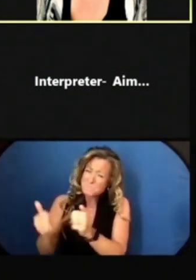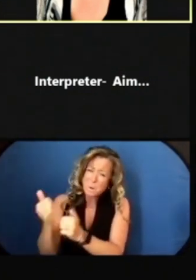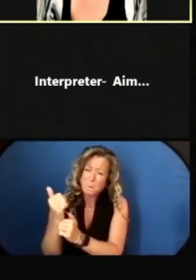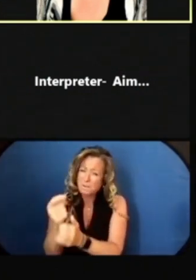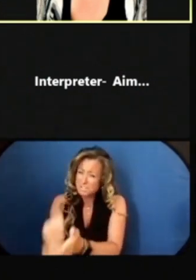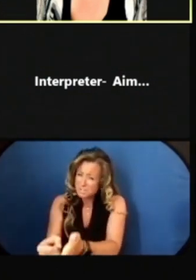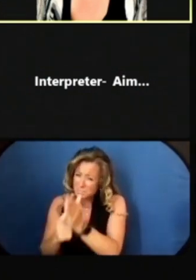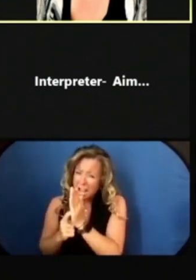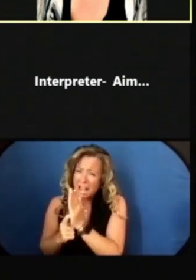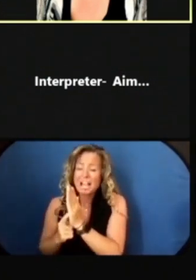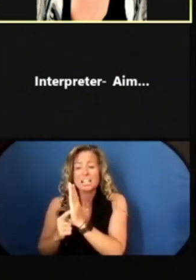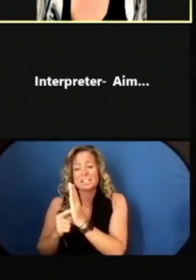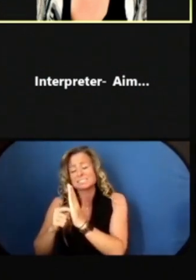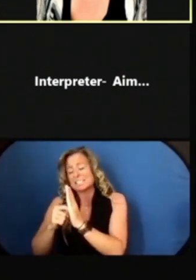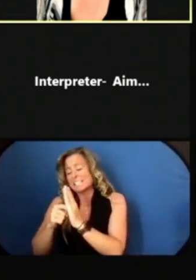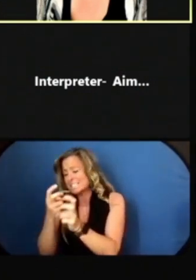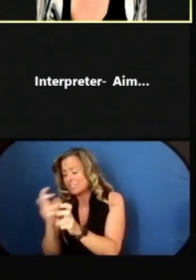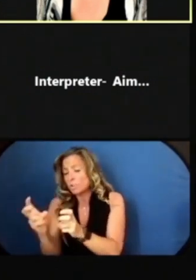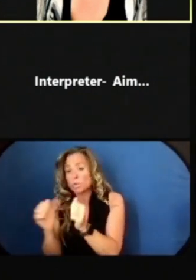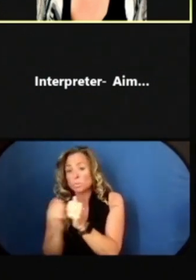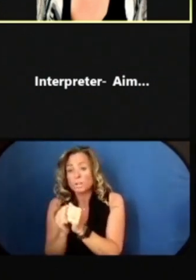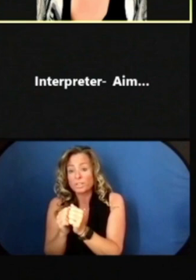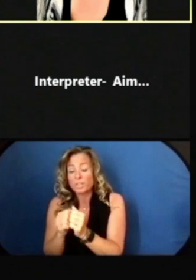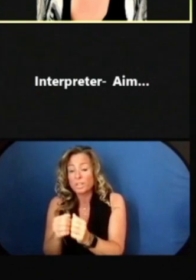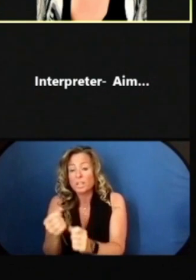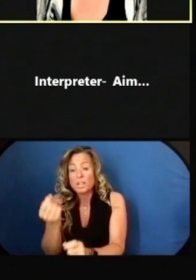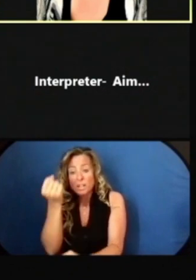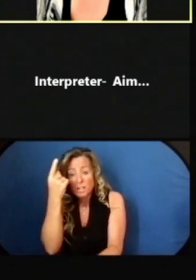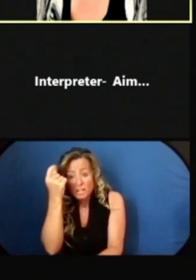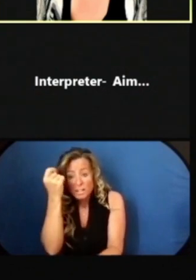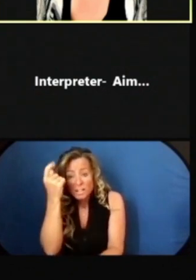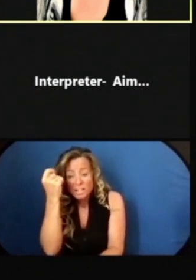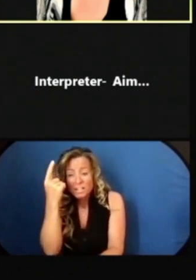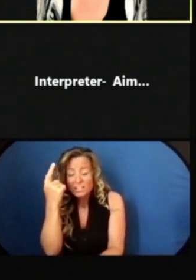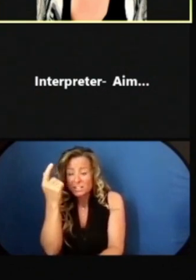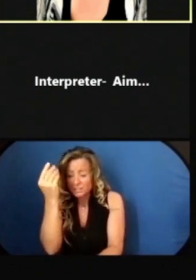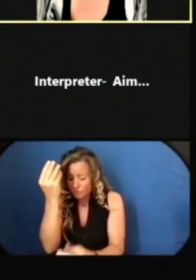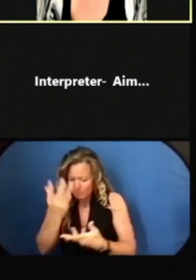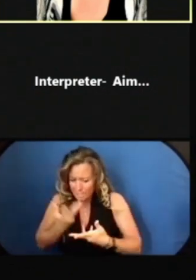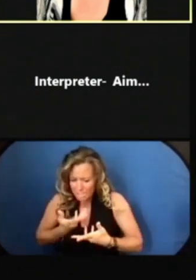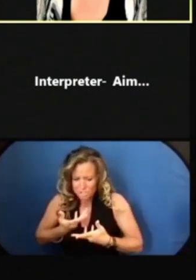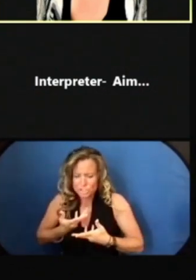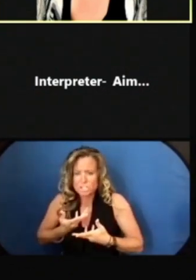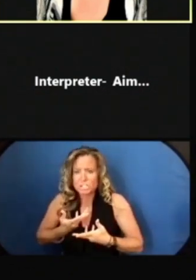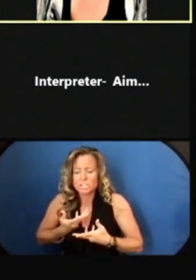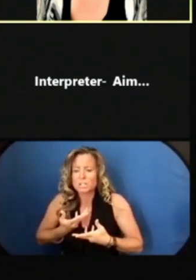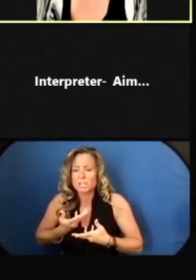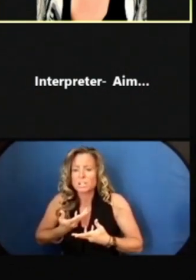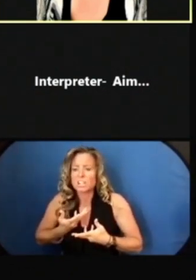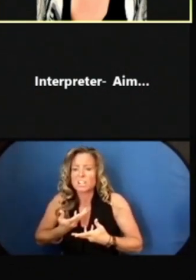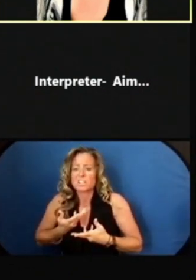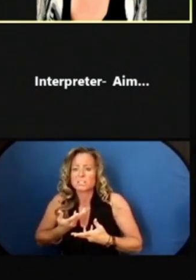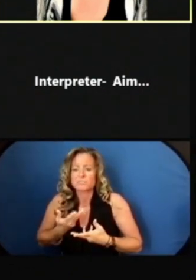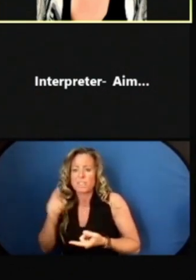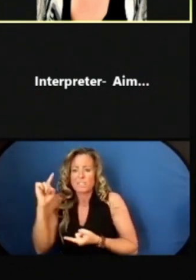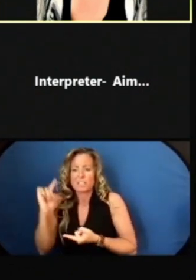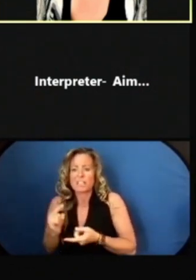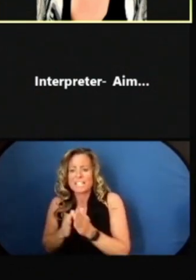demand we make on cognitive load, the less motivated your patient or client will be.